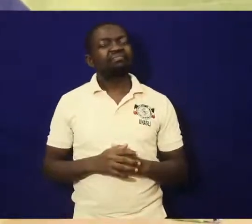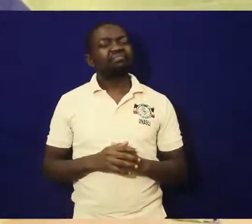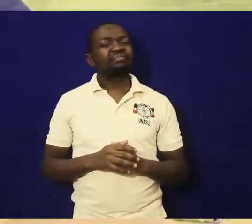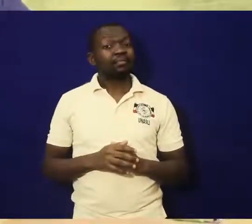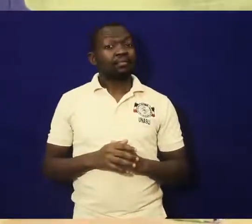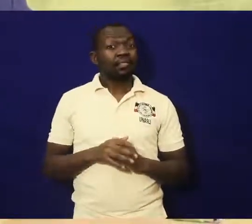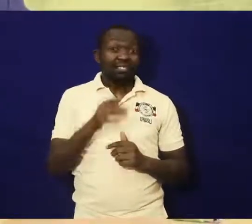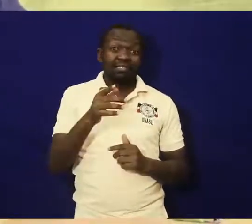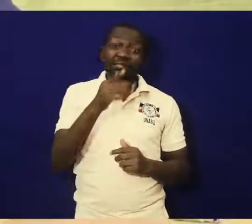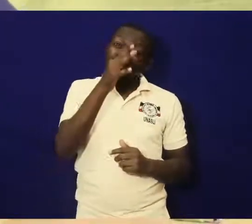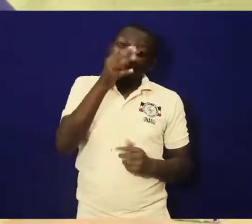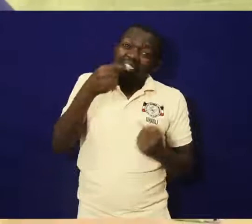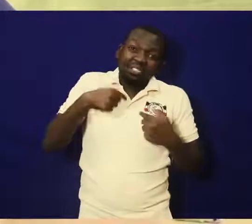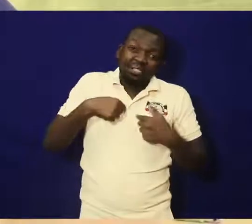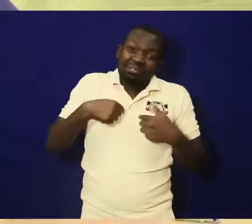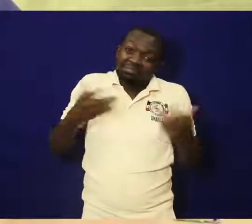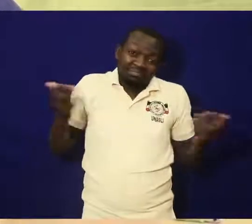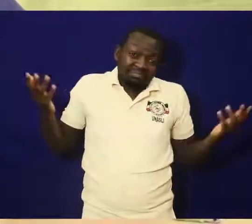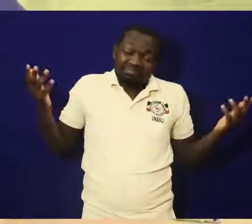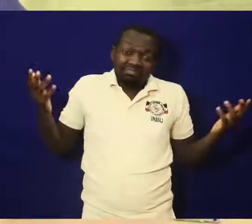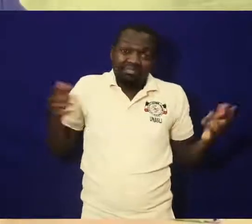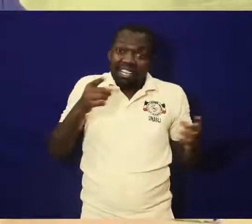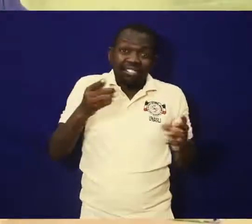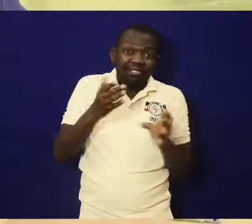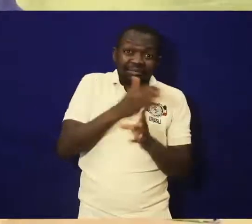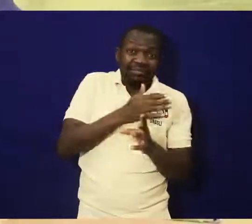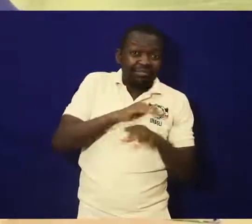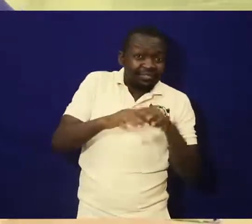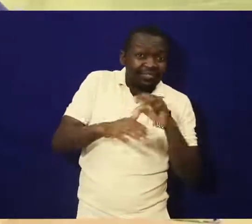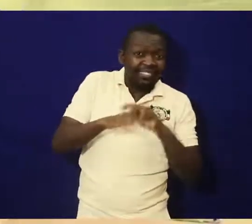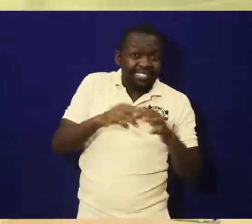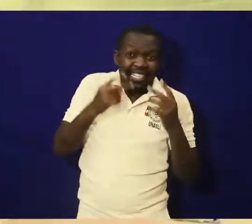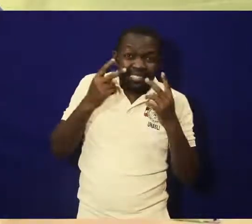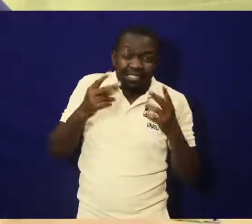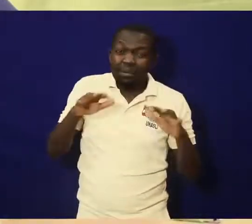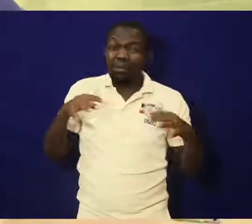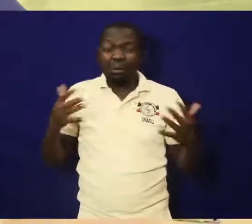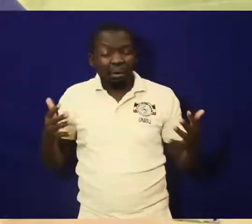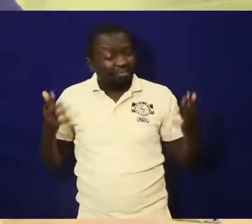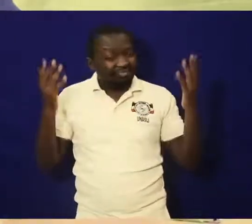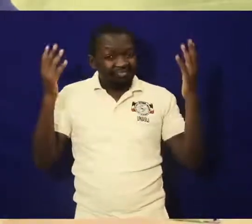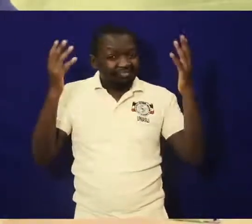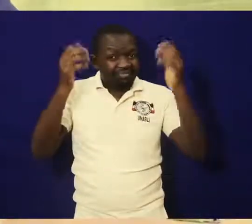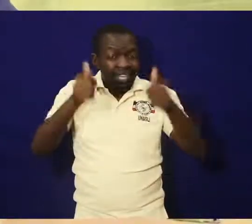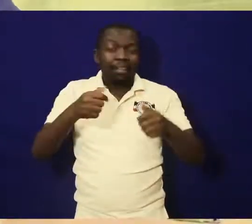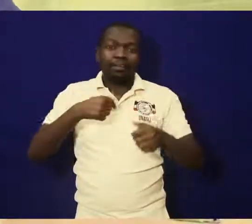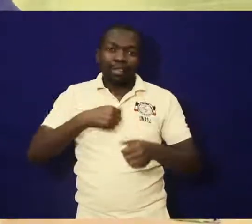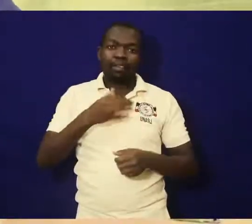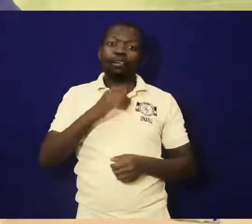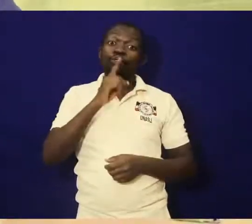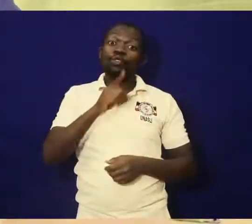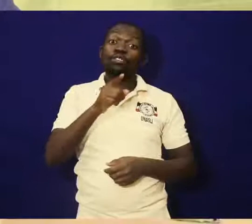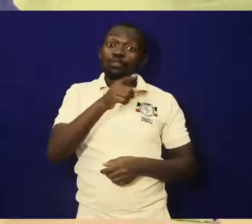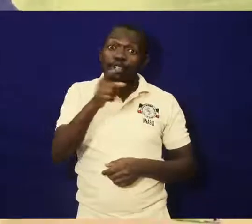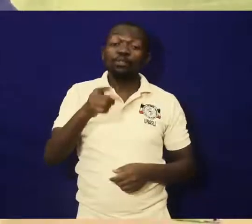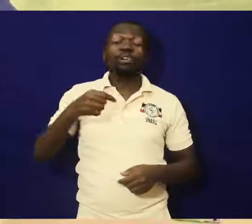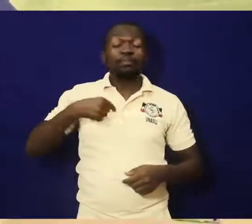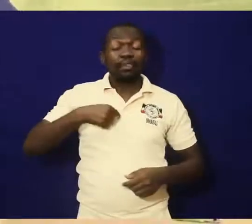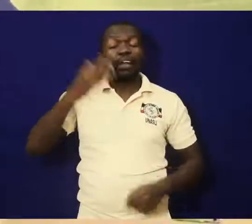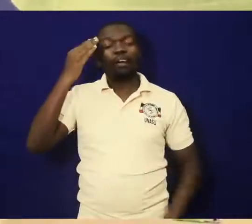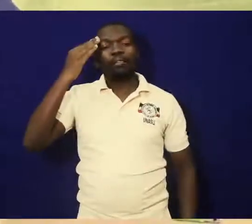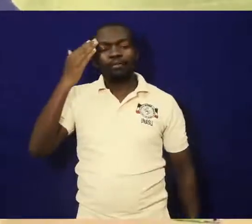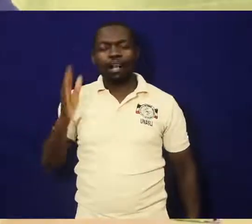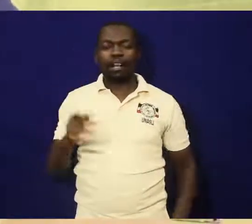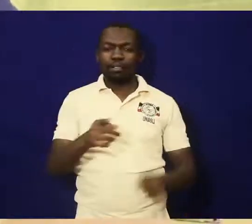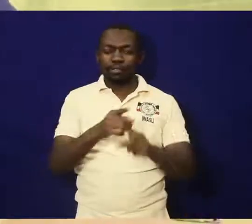Whether you lie to me that you have never or not, I want to assure you, I know you